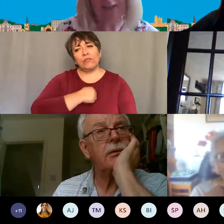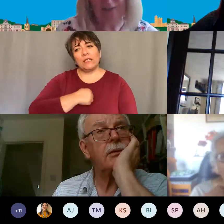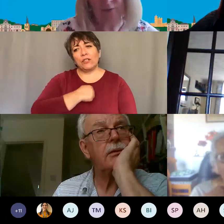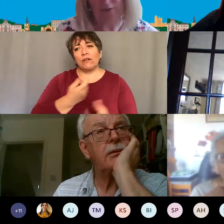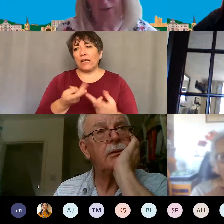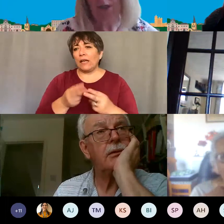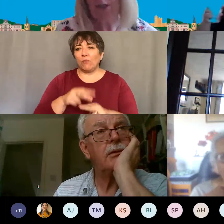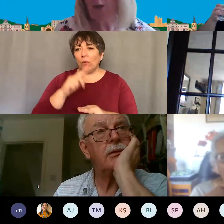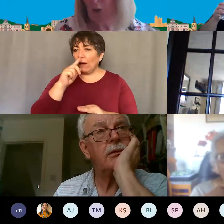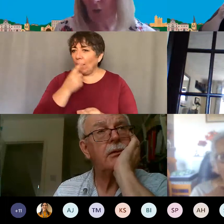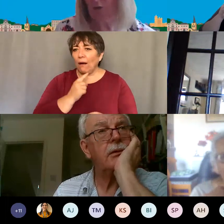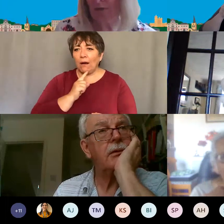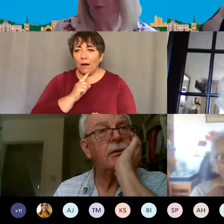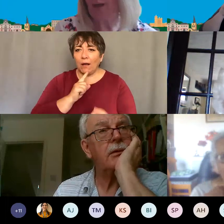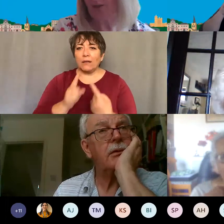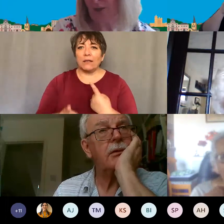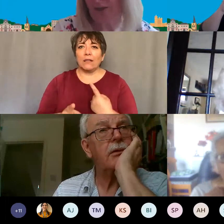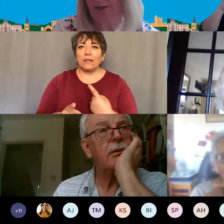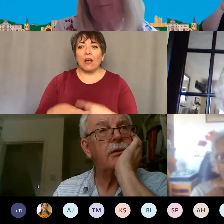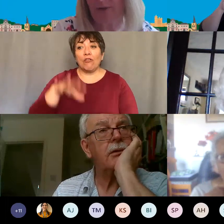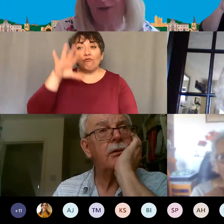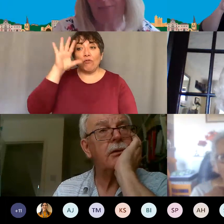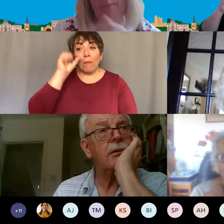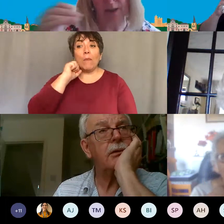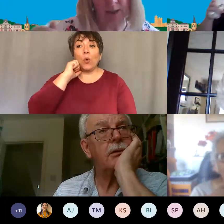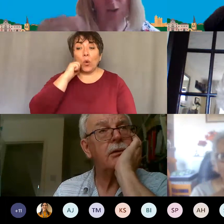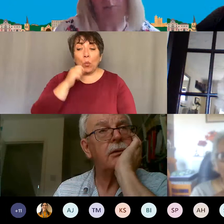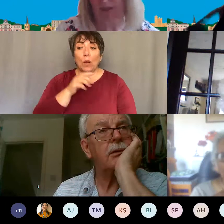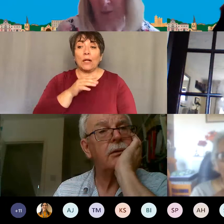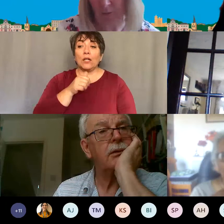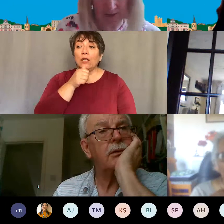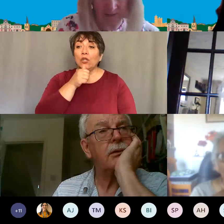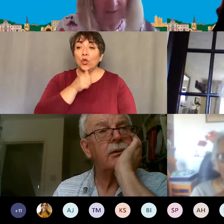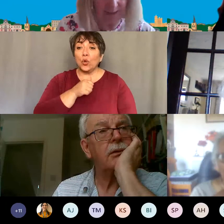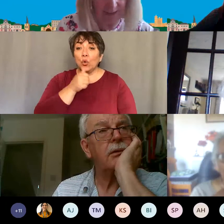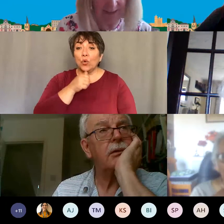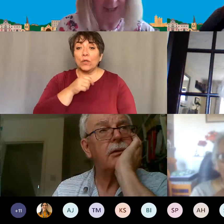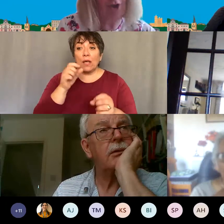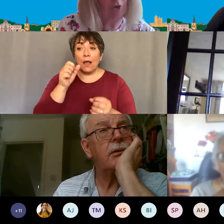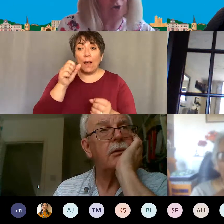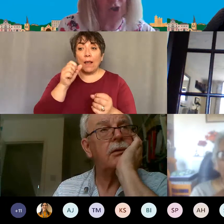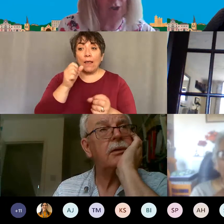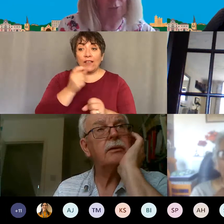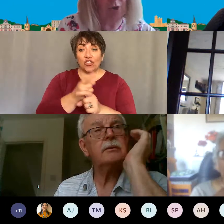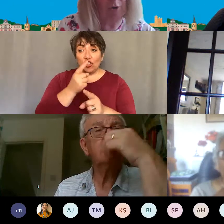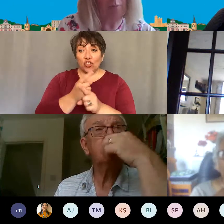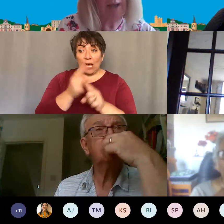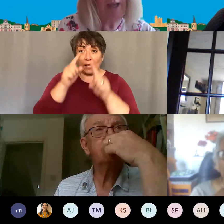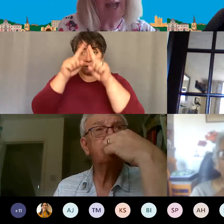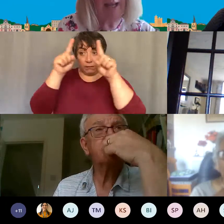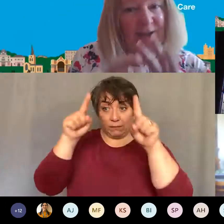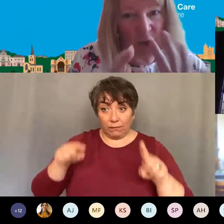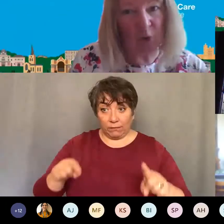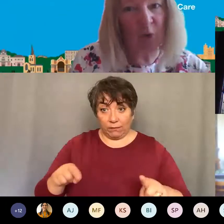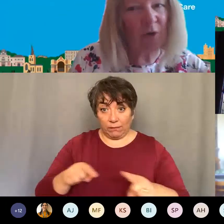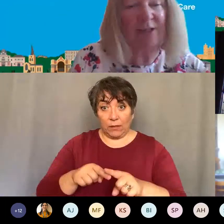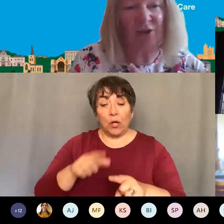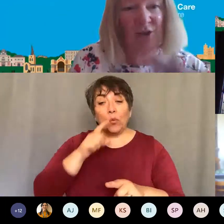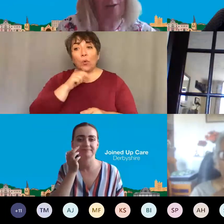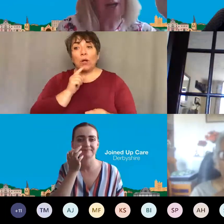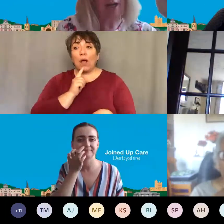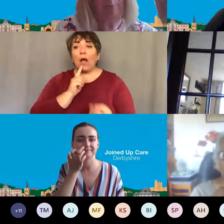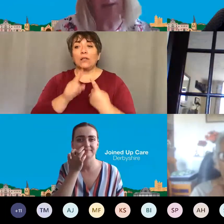As I've said before, all the questions, Miriam uploads this session onto YouTube, and